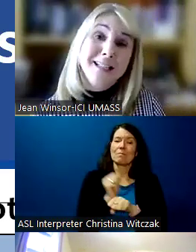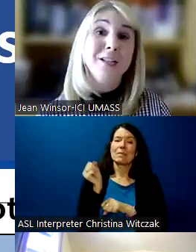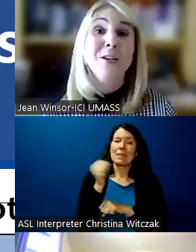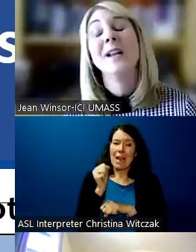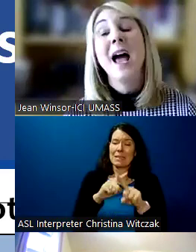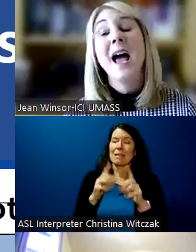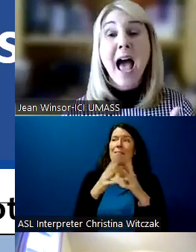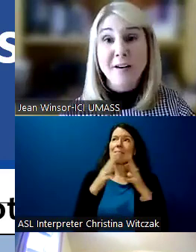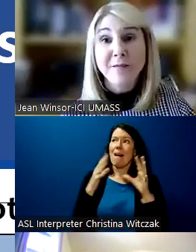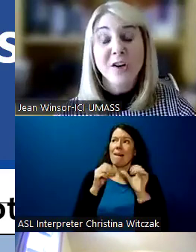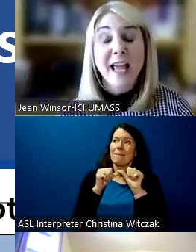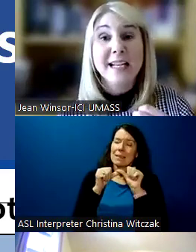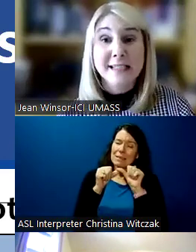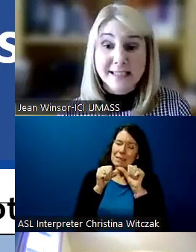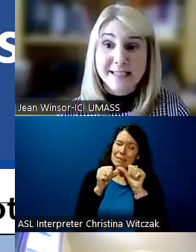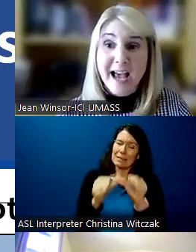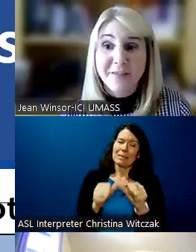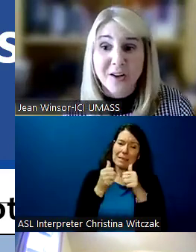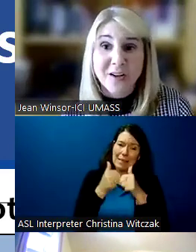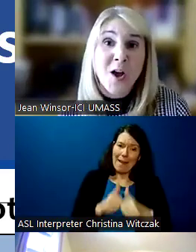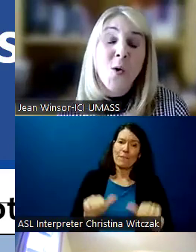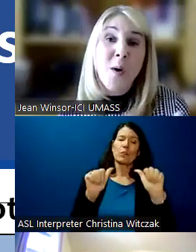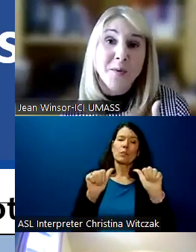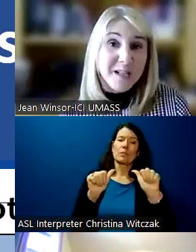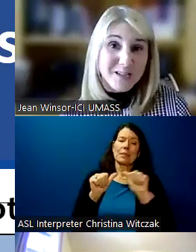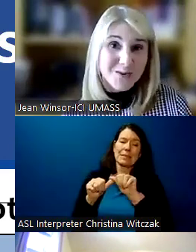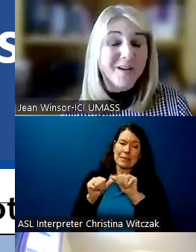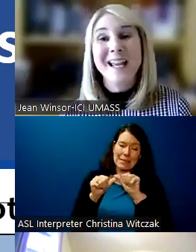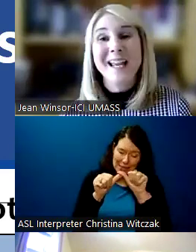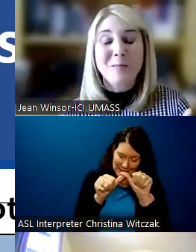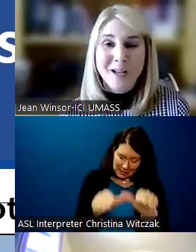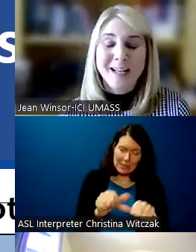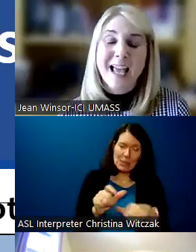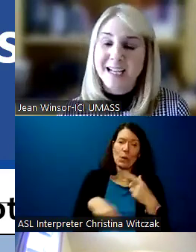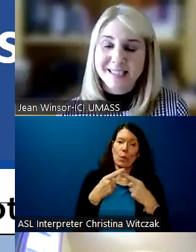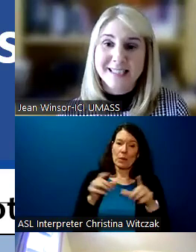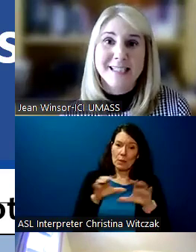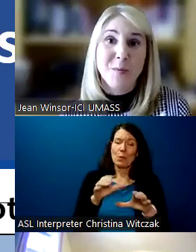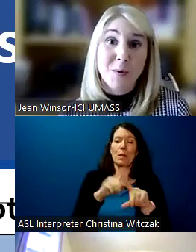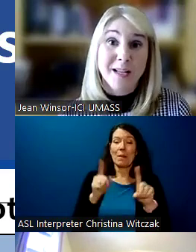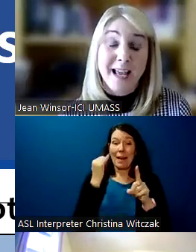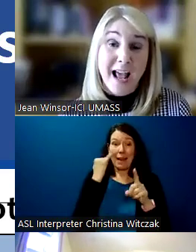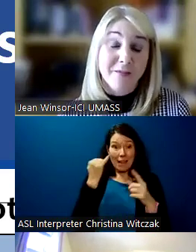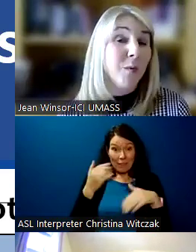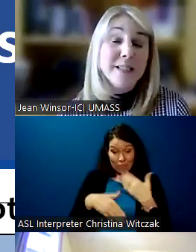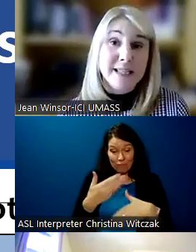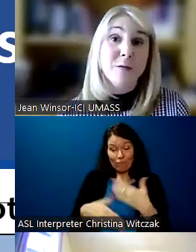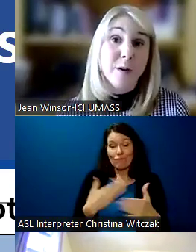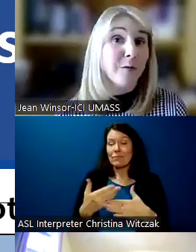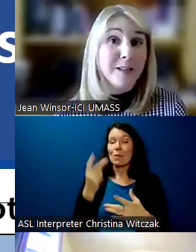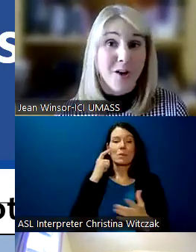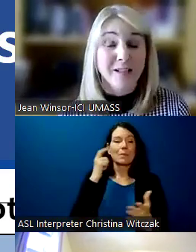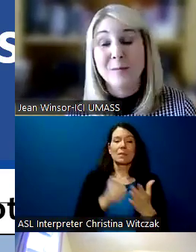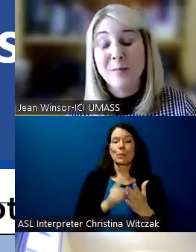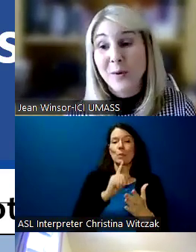of continued effort and consistent effort. When we do it and we put in that consistency and we put in that effort, we see